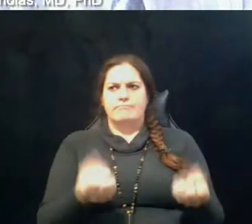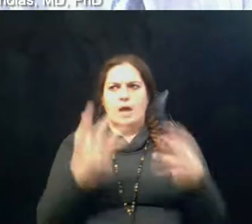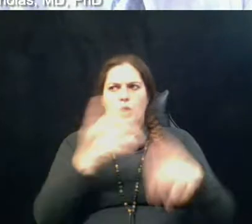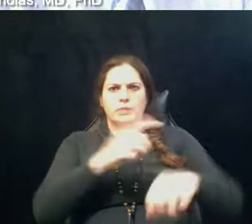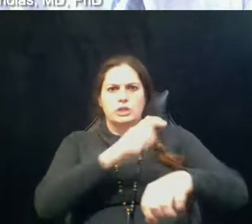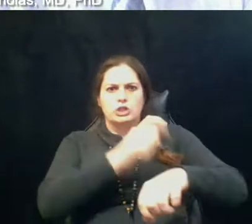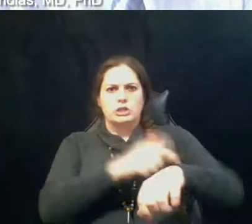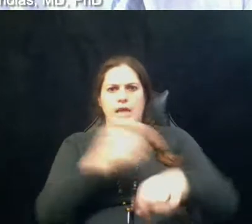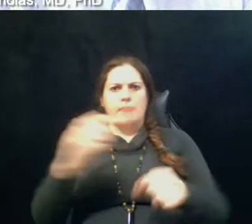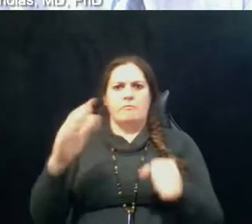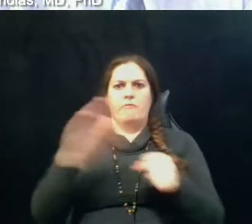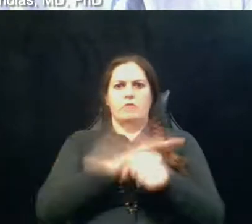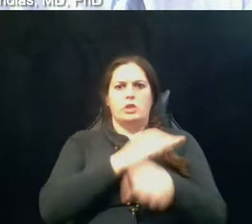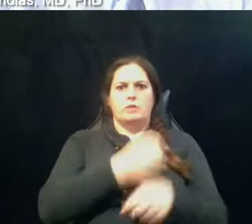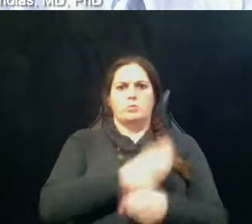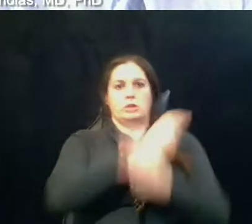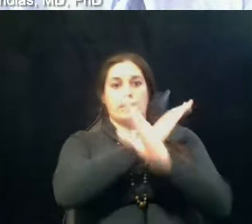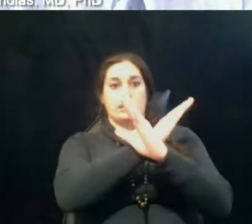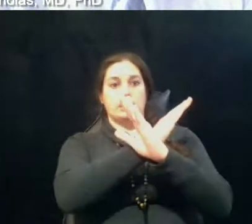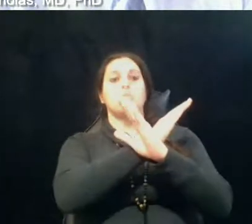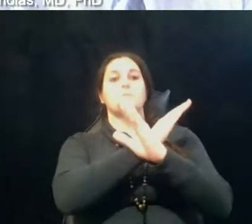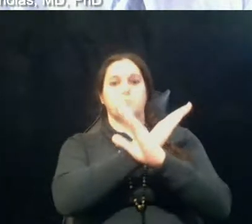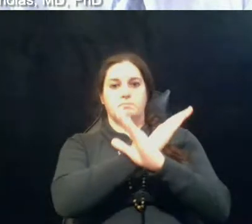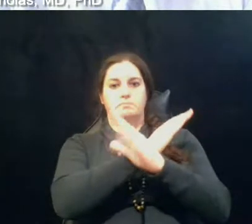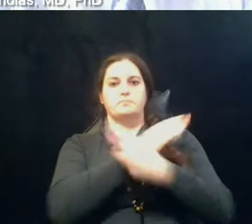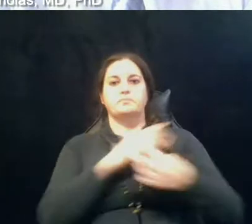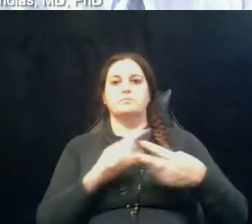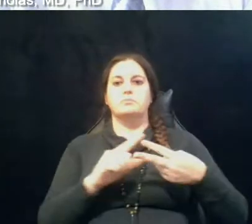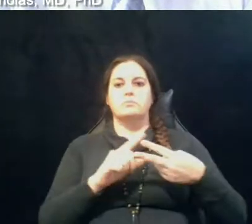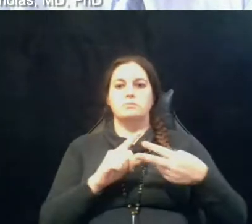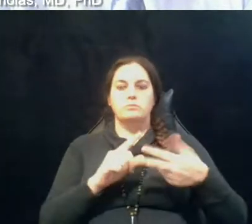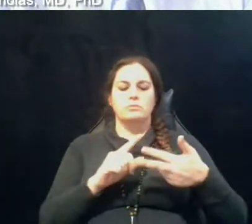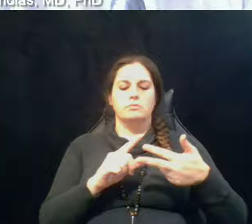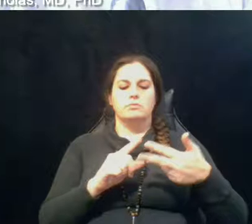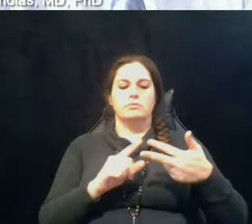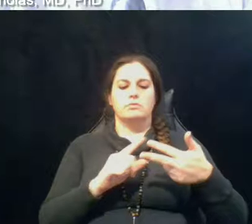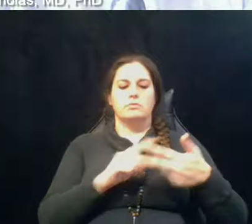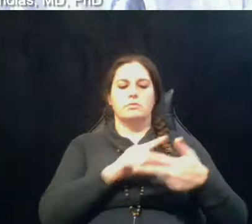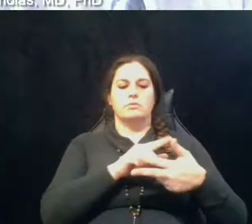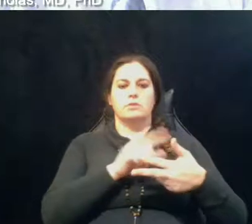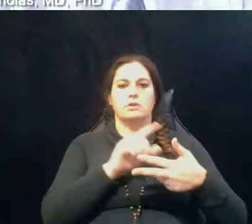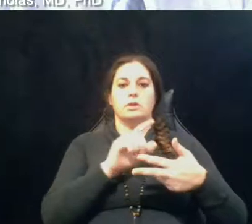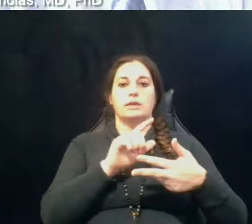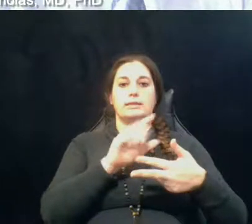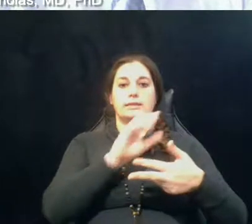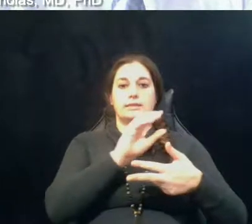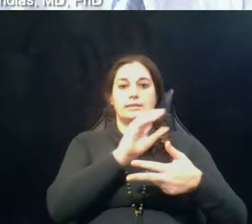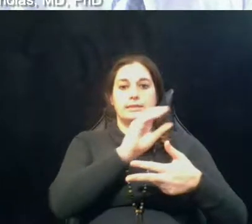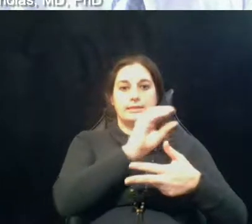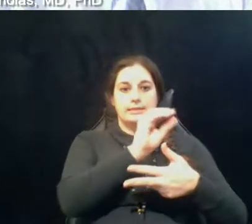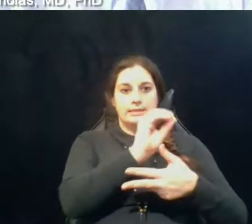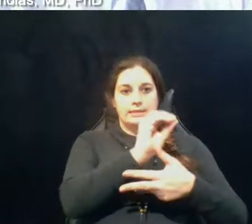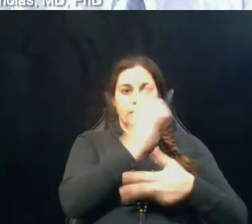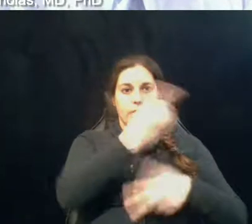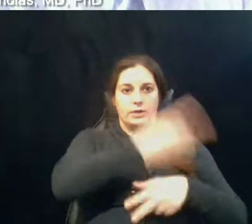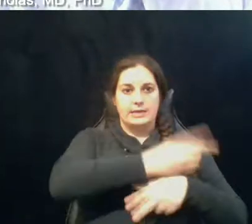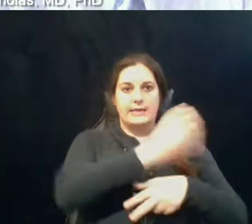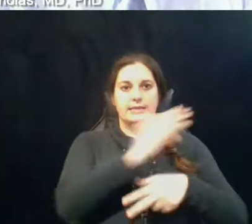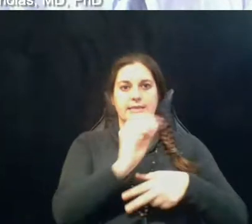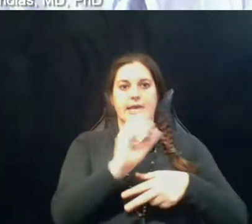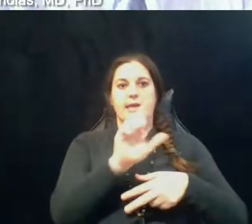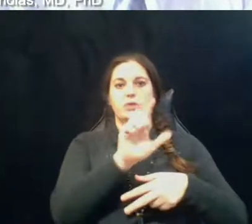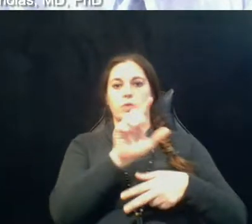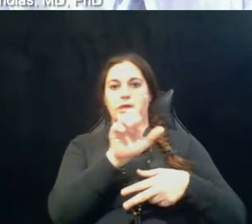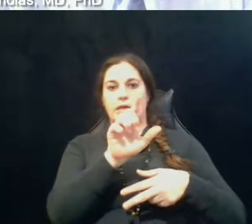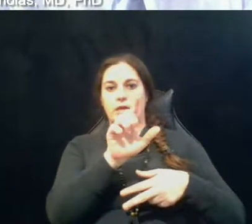vaccines, you have to have those two shots. For Pfizer at 0 and 21 days, Moderna 0 and 28 days, and then